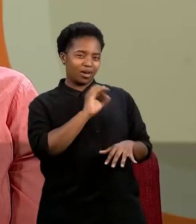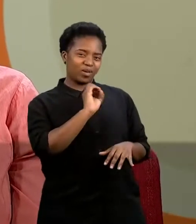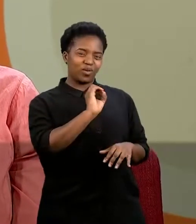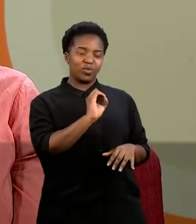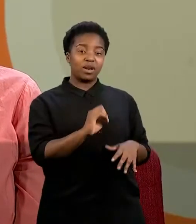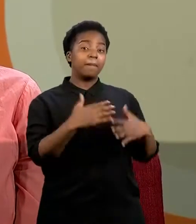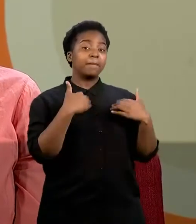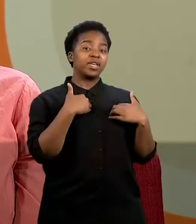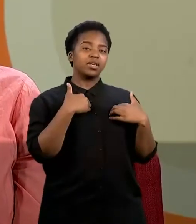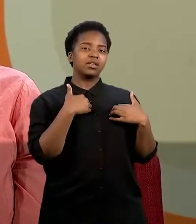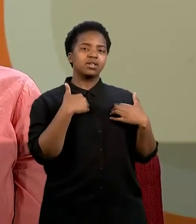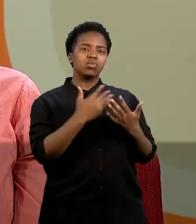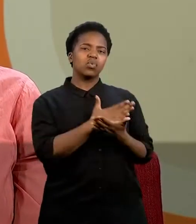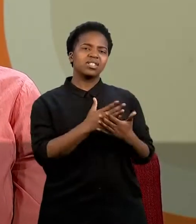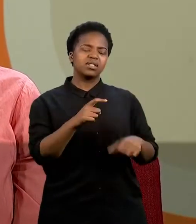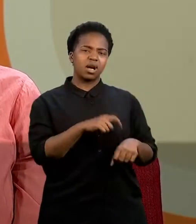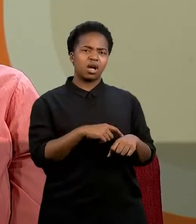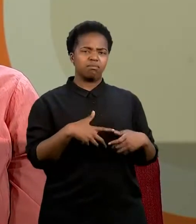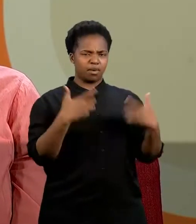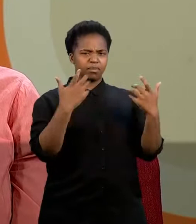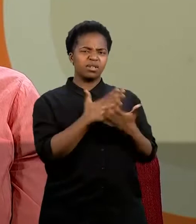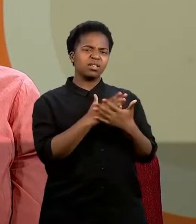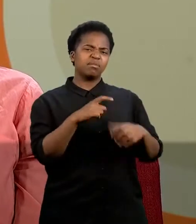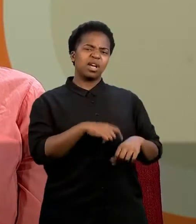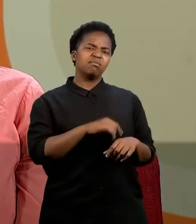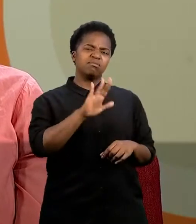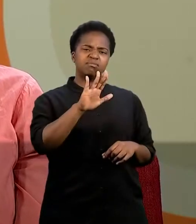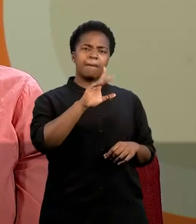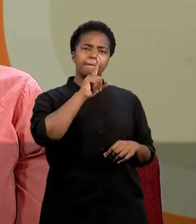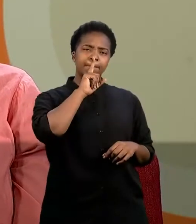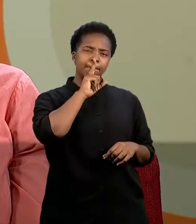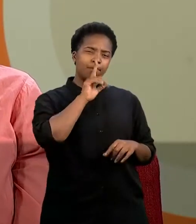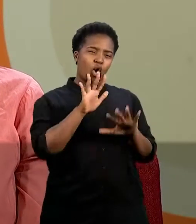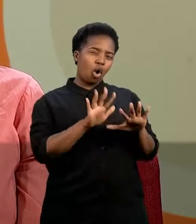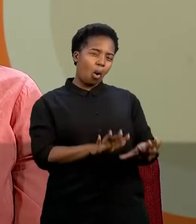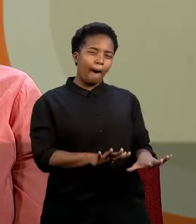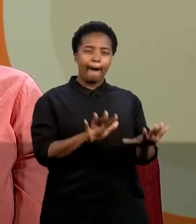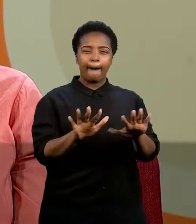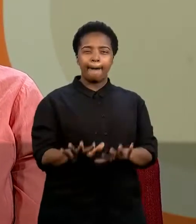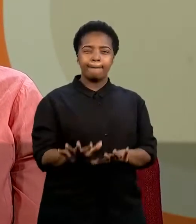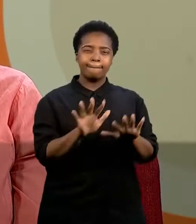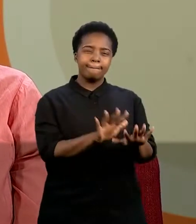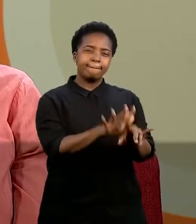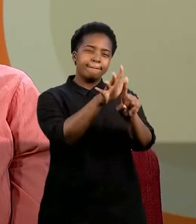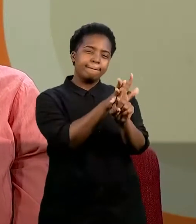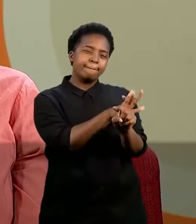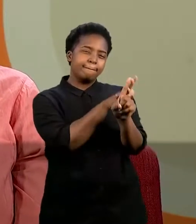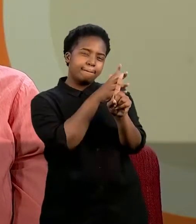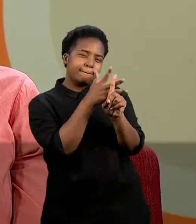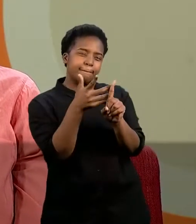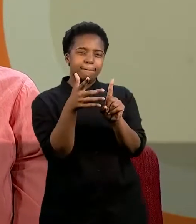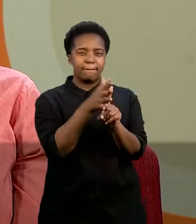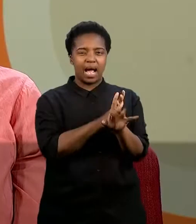wethu ayahlangana. Mina sometimes ngiyareacta ngaleyo ndlela, but sometimes ngiyakwazi ukuthi mina ngibe on the calm side.